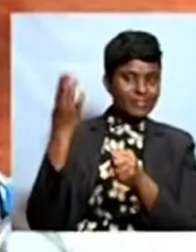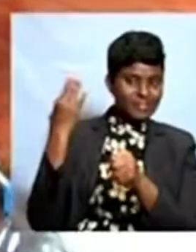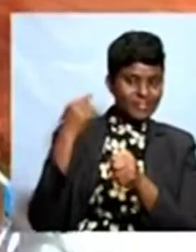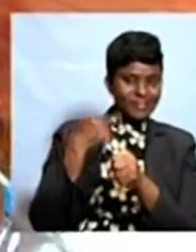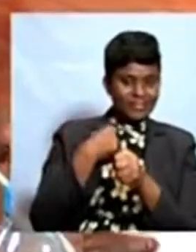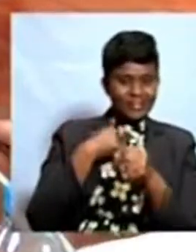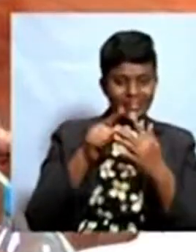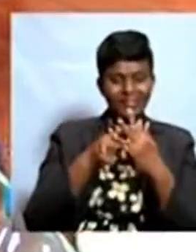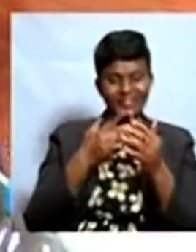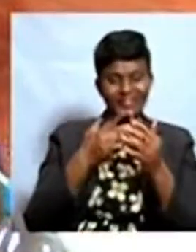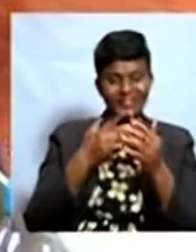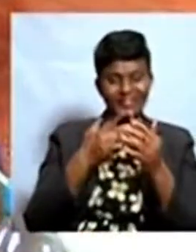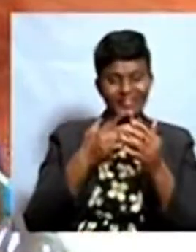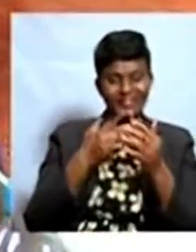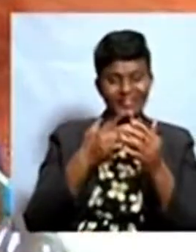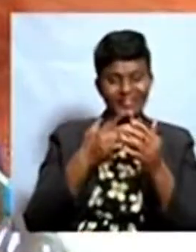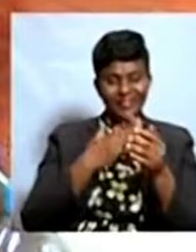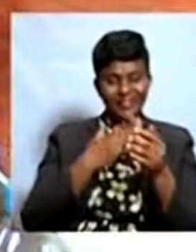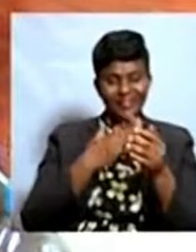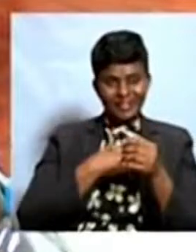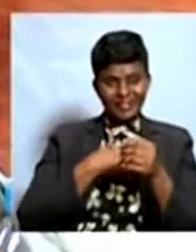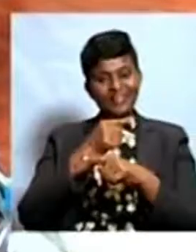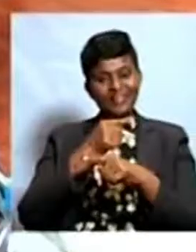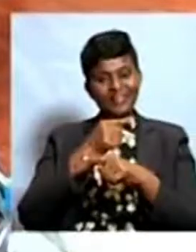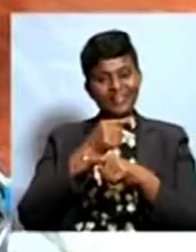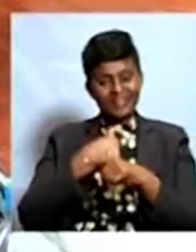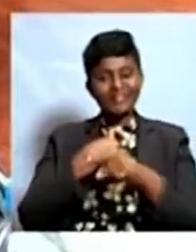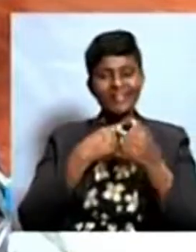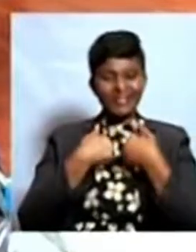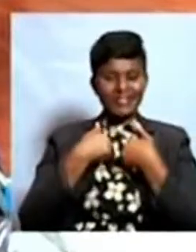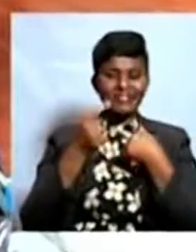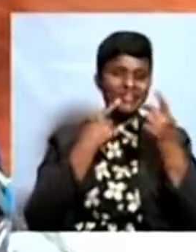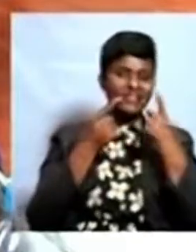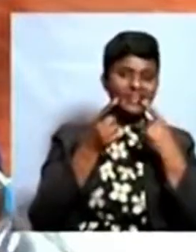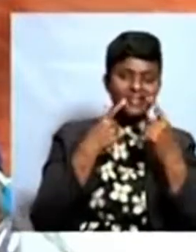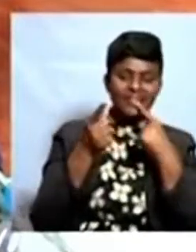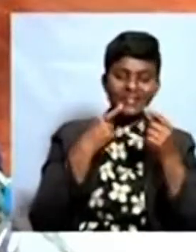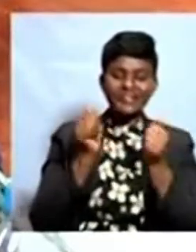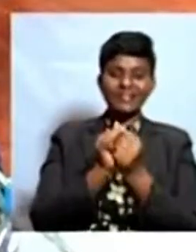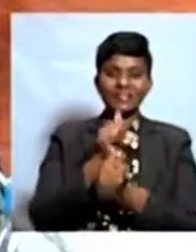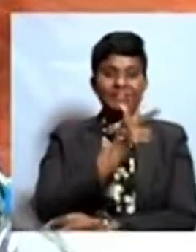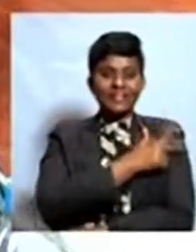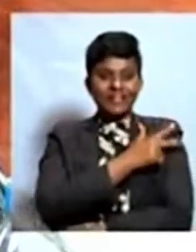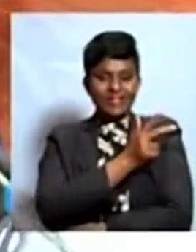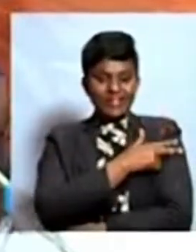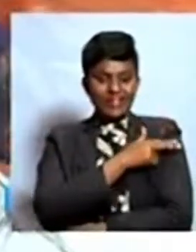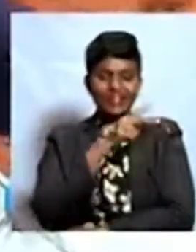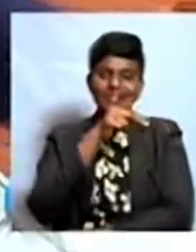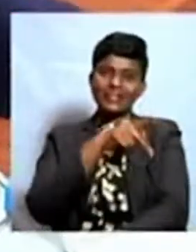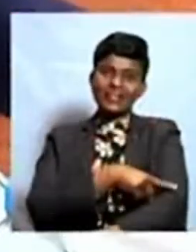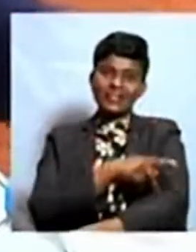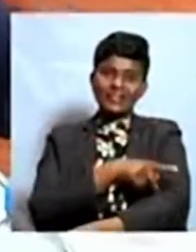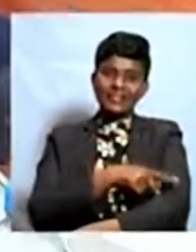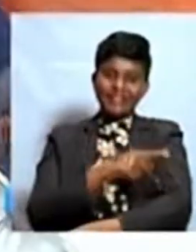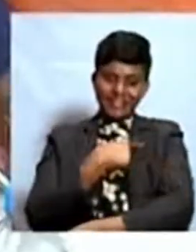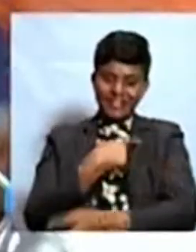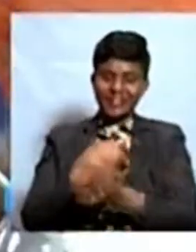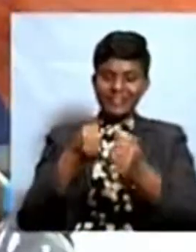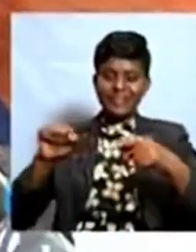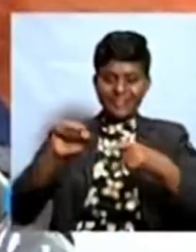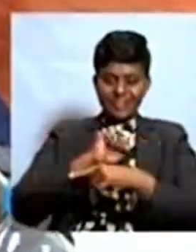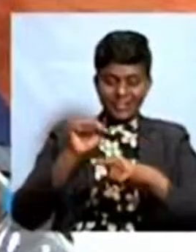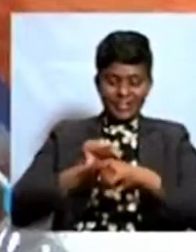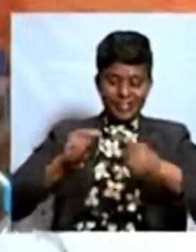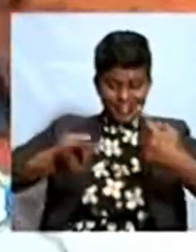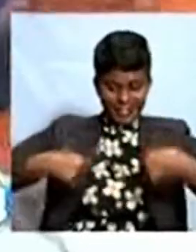About to start my flying. I had several engagements with Captain Piri because I wanted to train locally